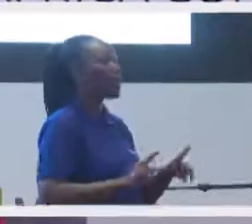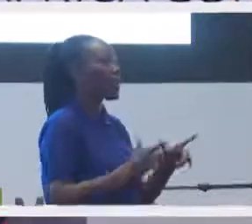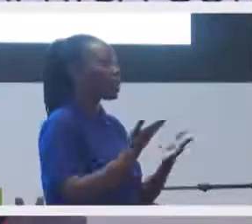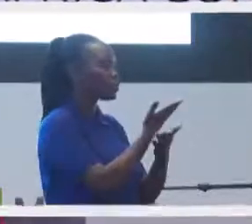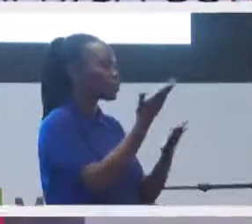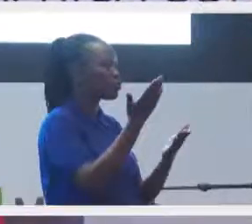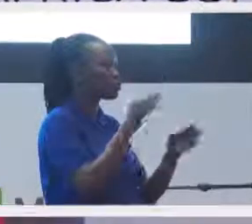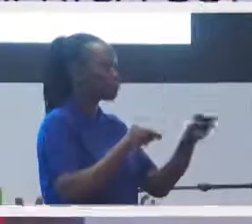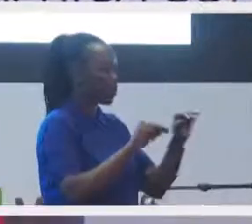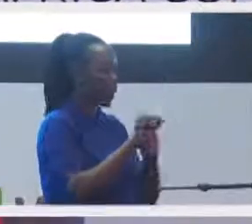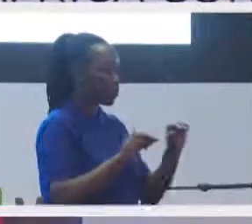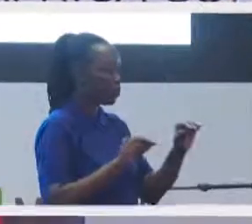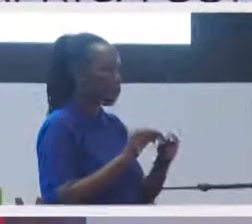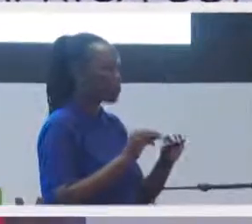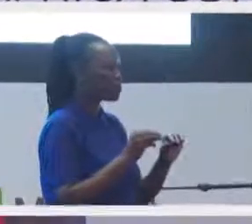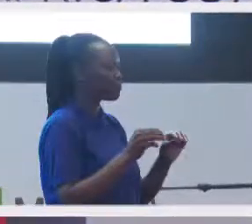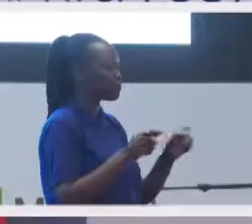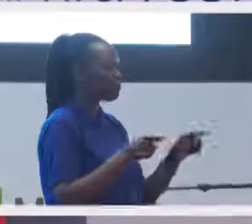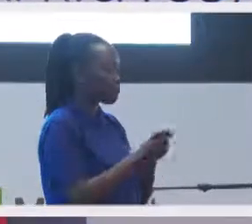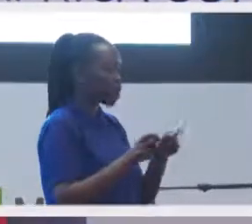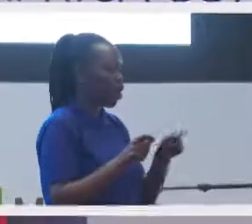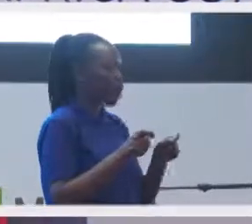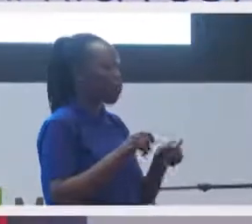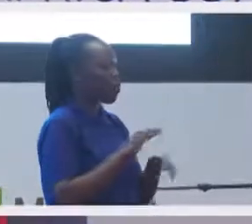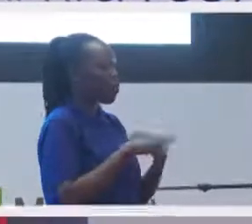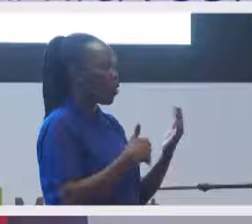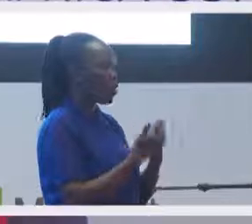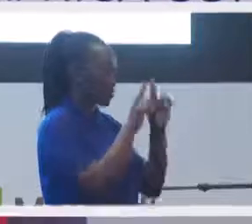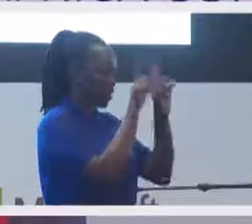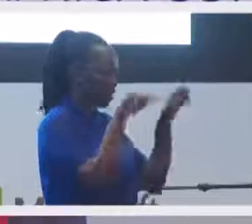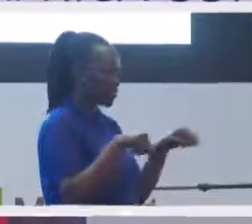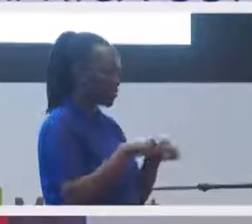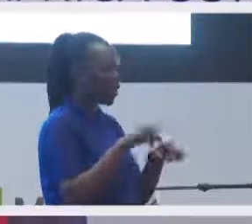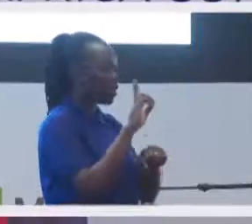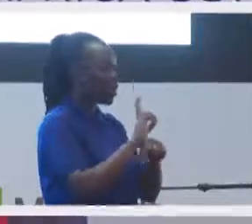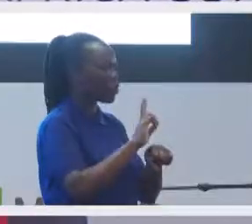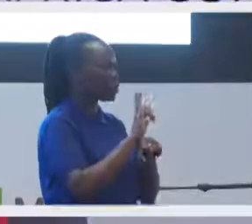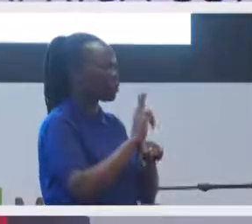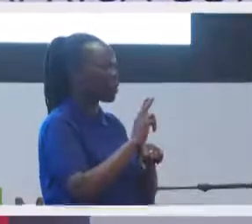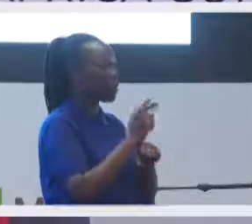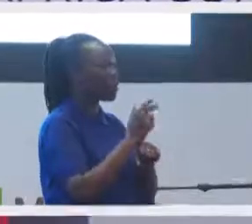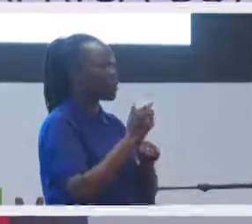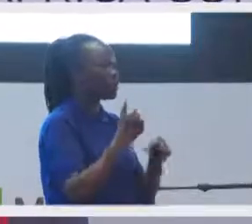and create big buttons on your screen that perform a few